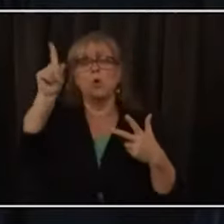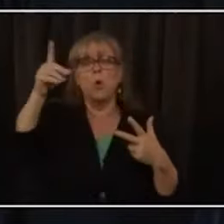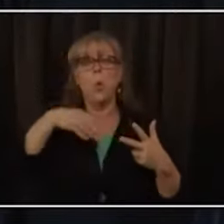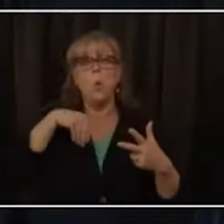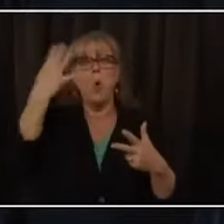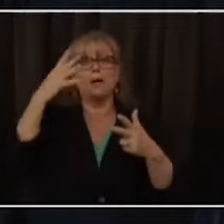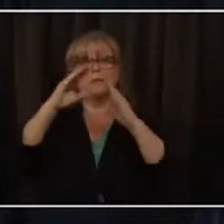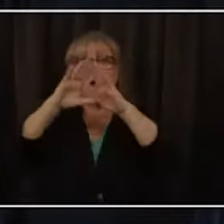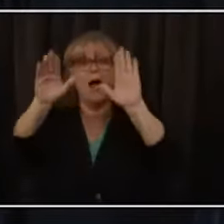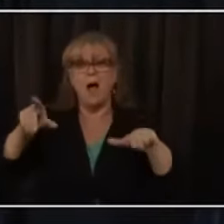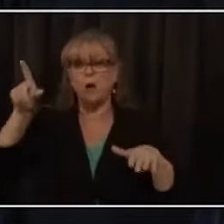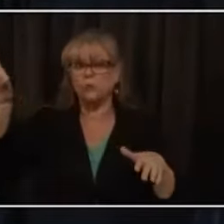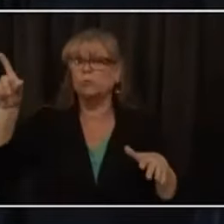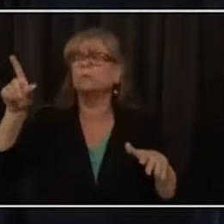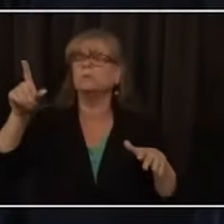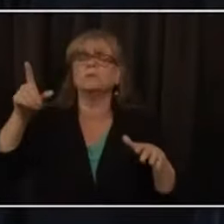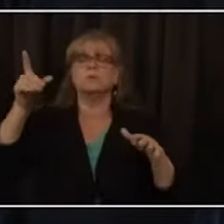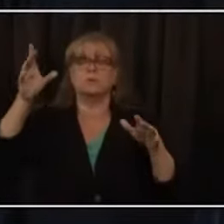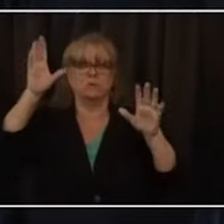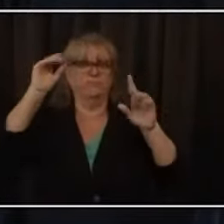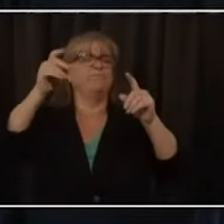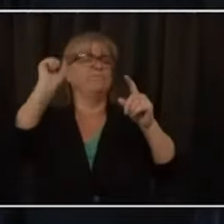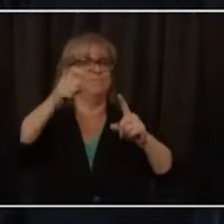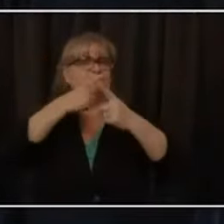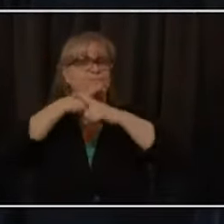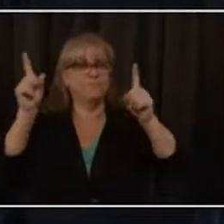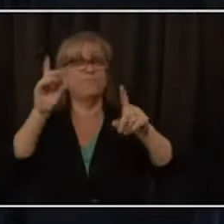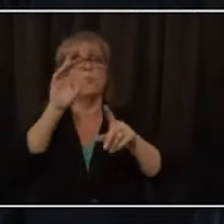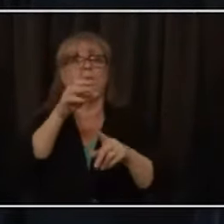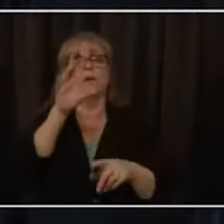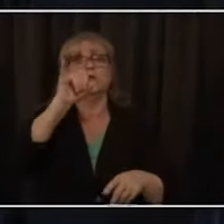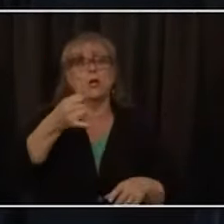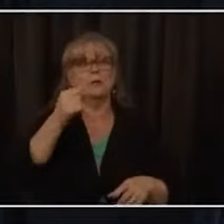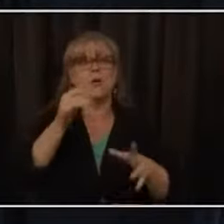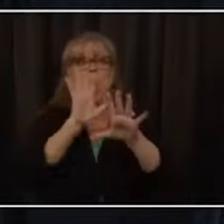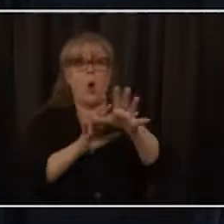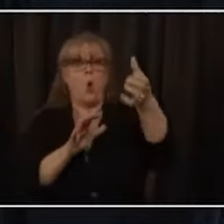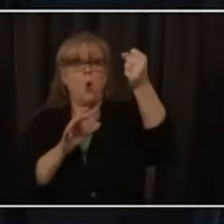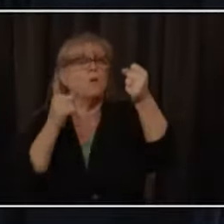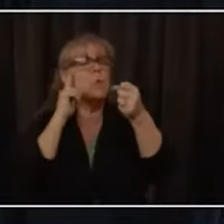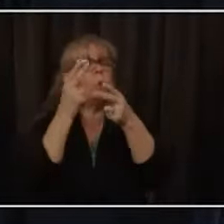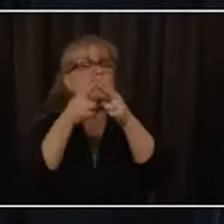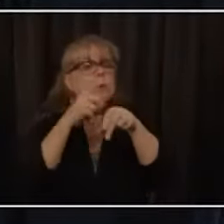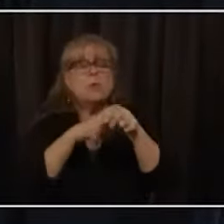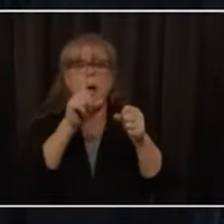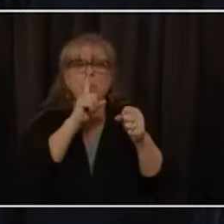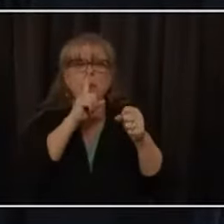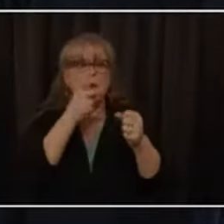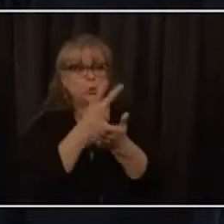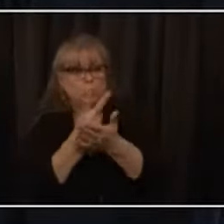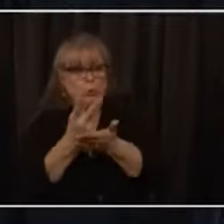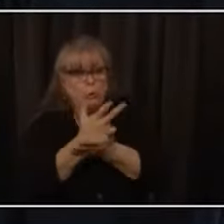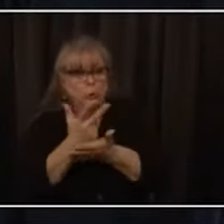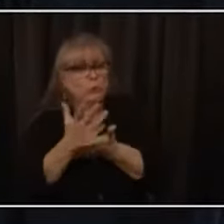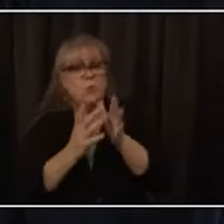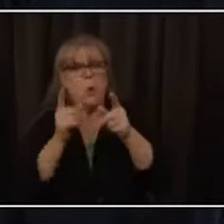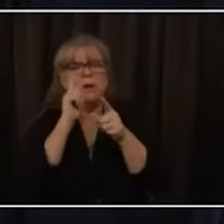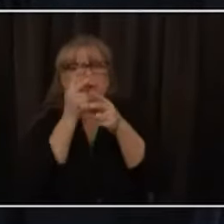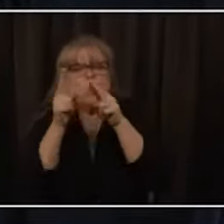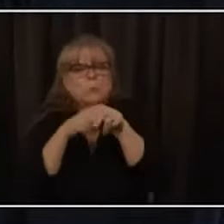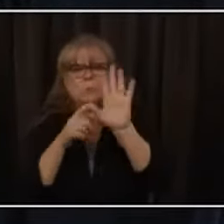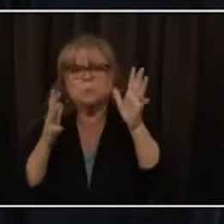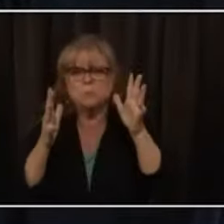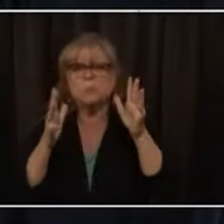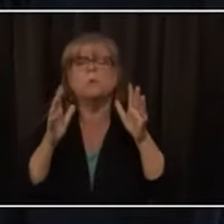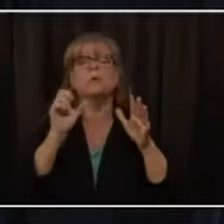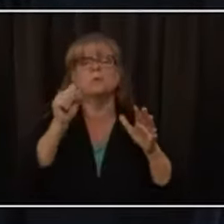not weeks, is how they put it. And that is the very likely scenario. We need all three to defeat